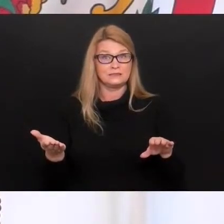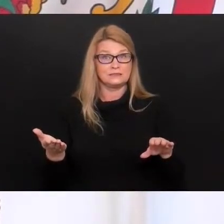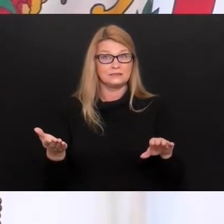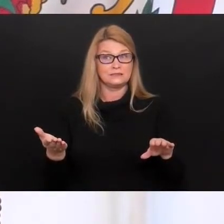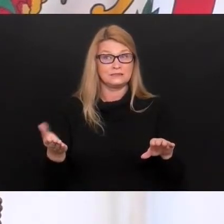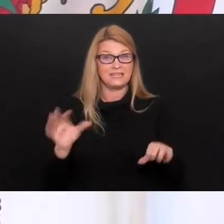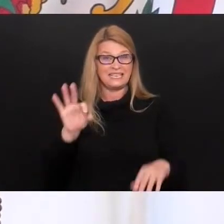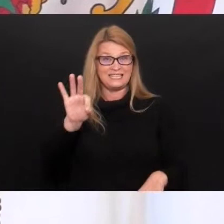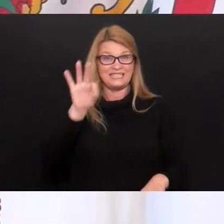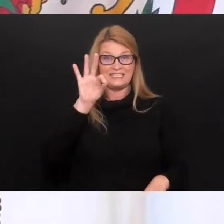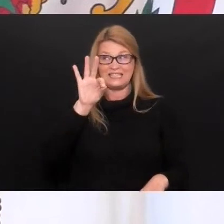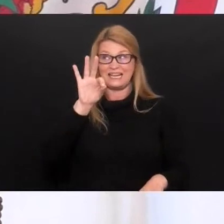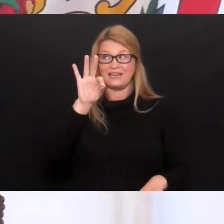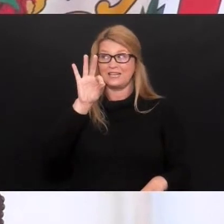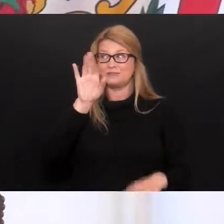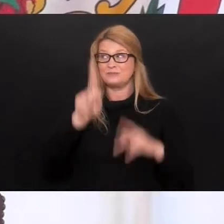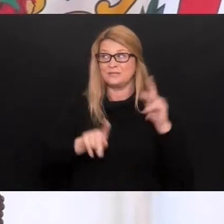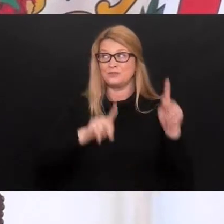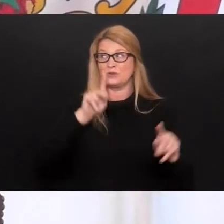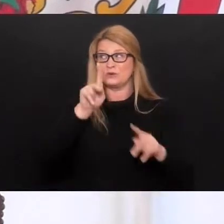9 people, it looks like.